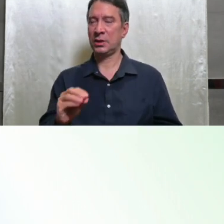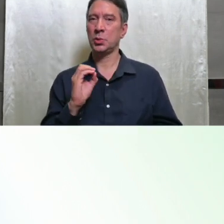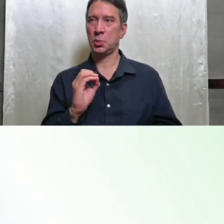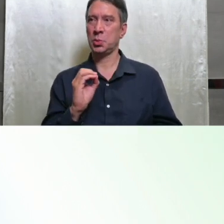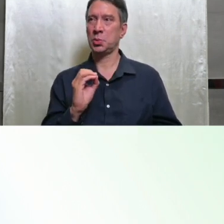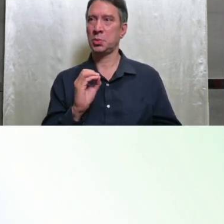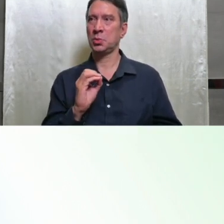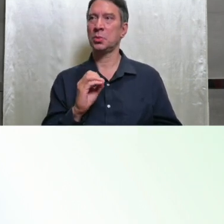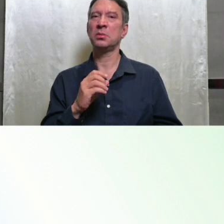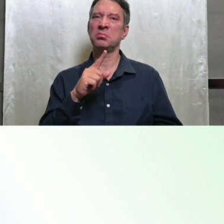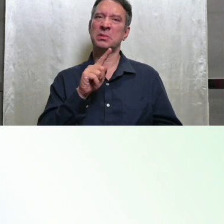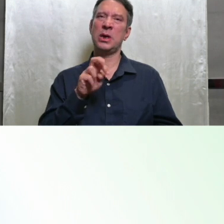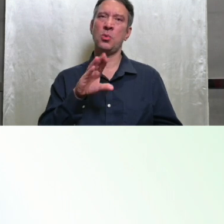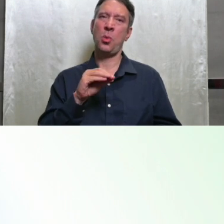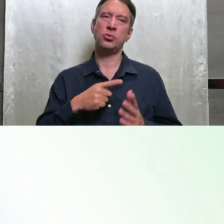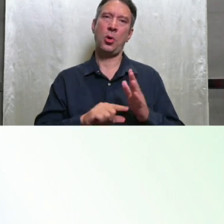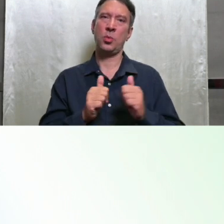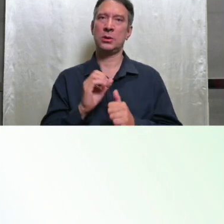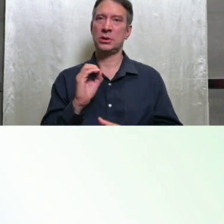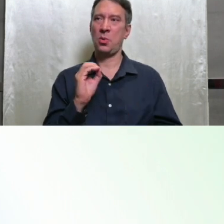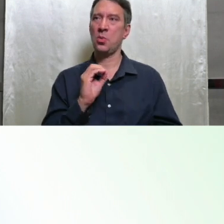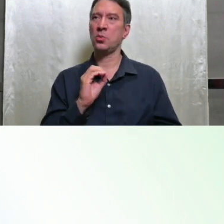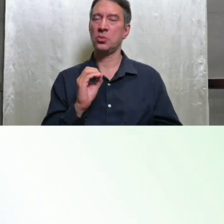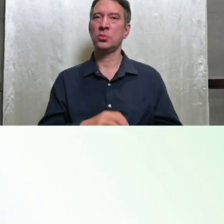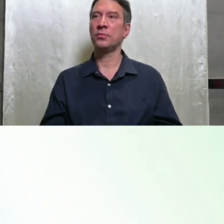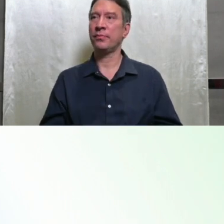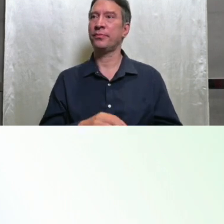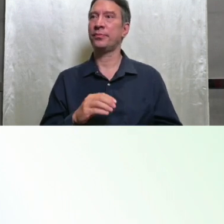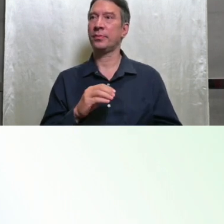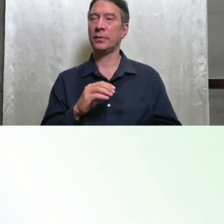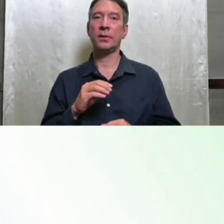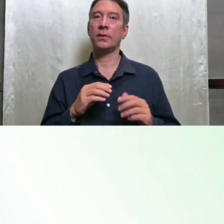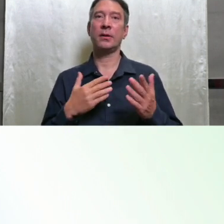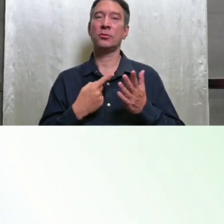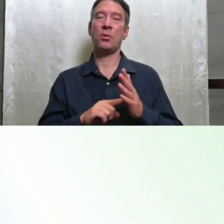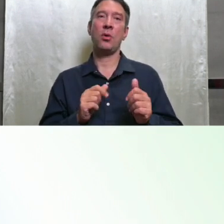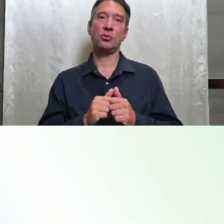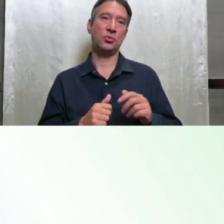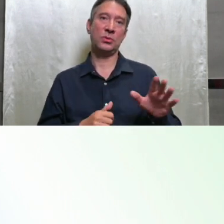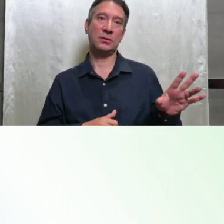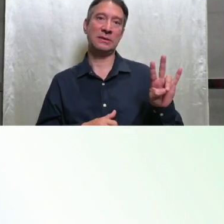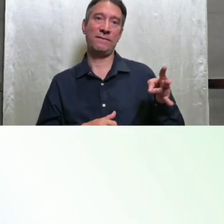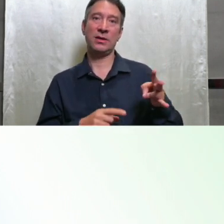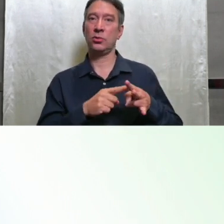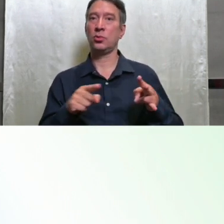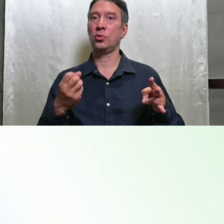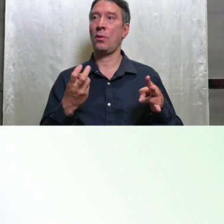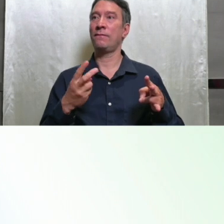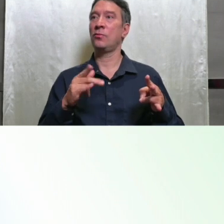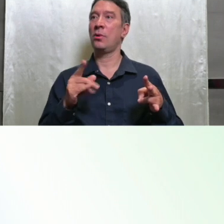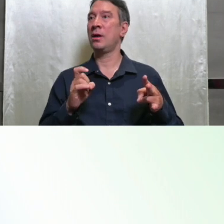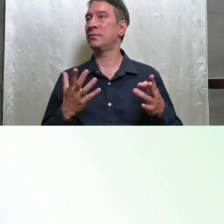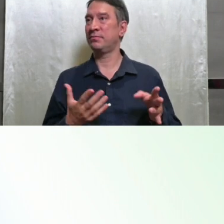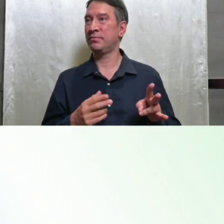or somebody who's wants to learn a new skill, then I can just take any of these courses online.